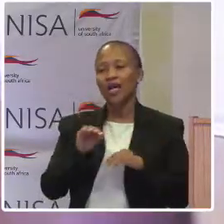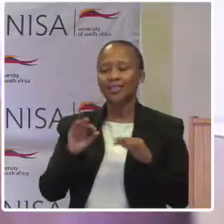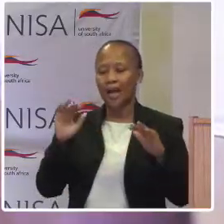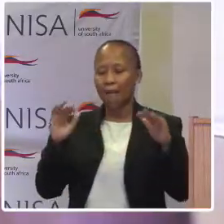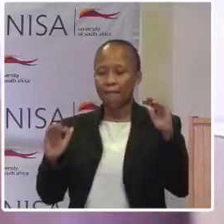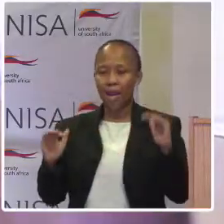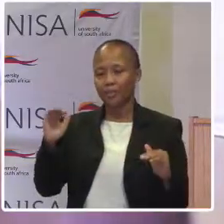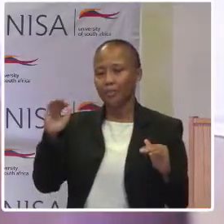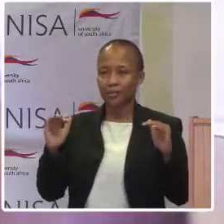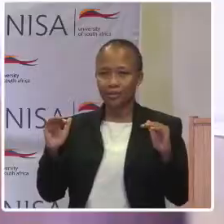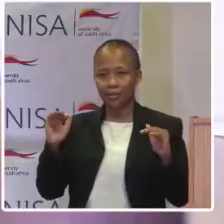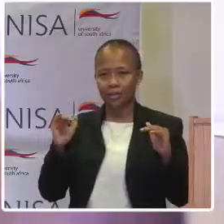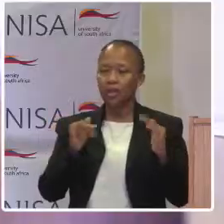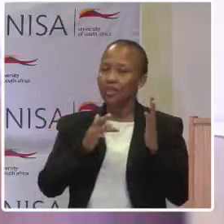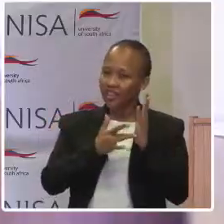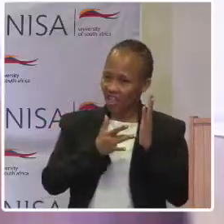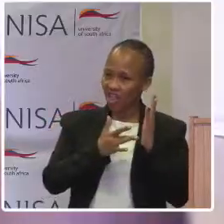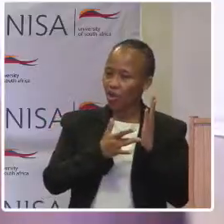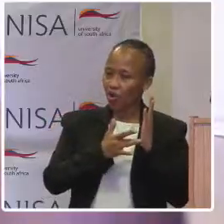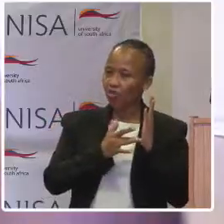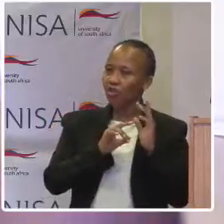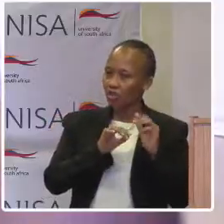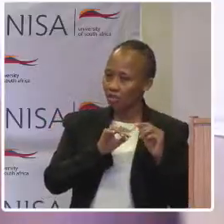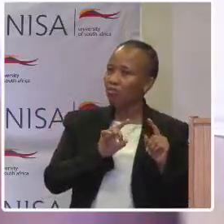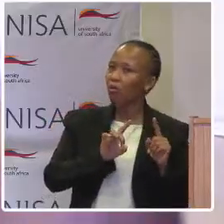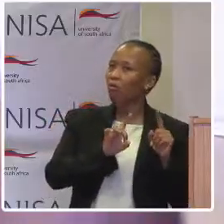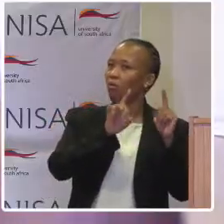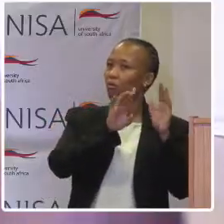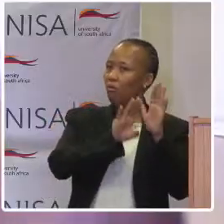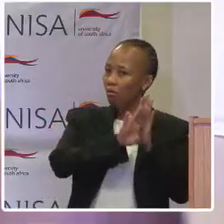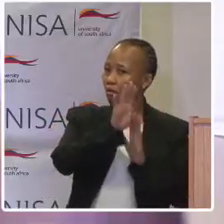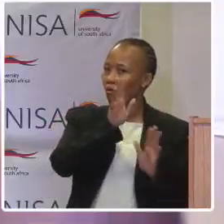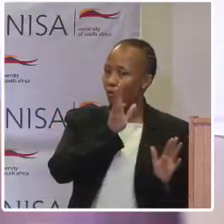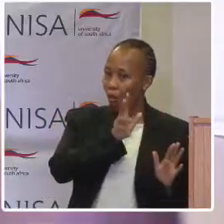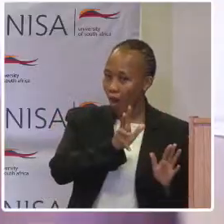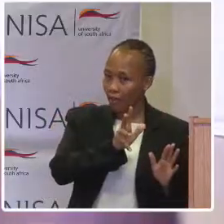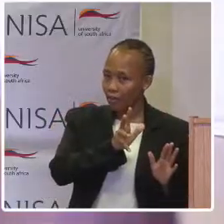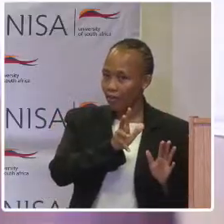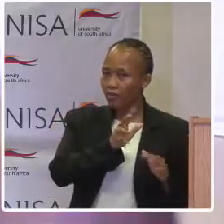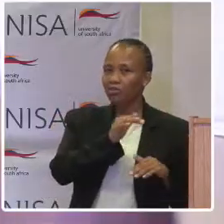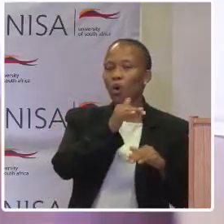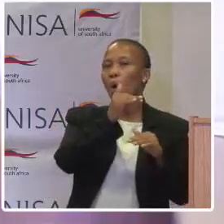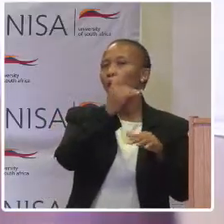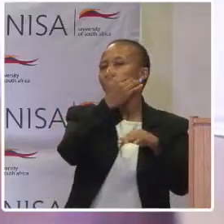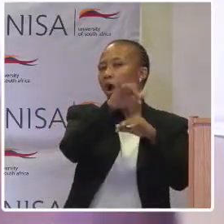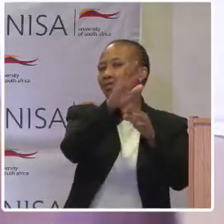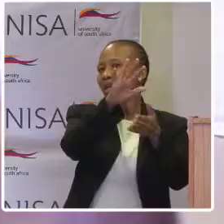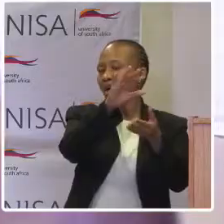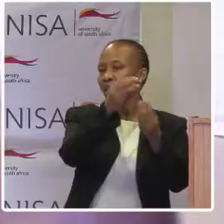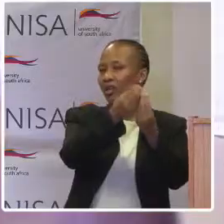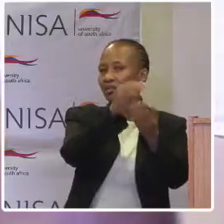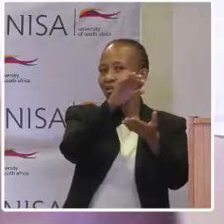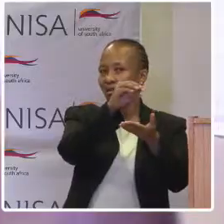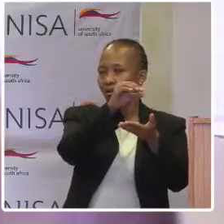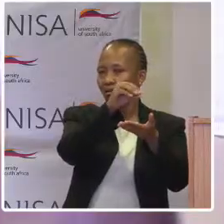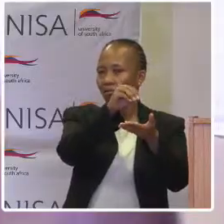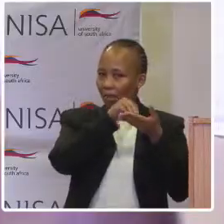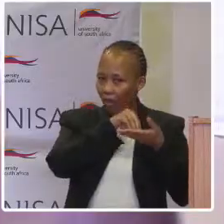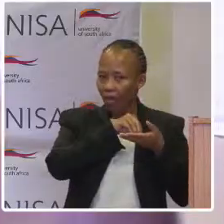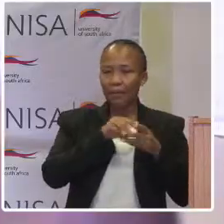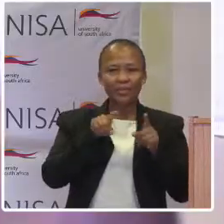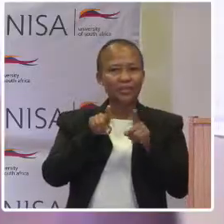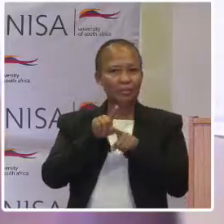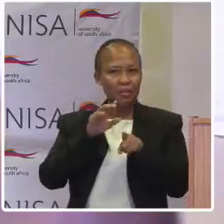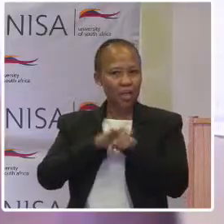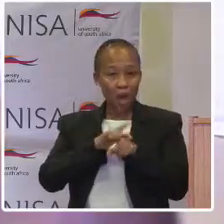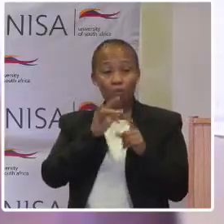to leverage on exports and all that, but then thinking about what? Not to damage the environment. I